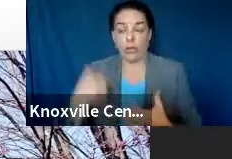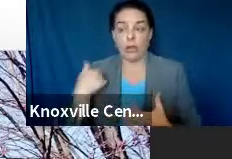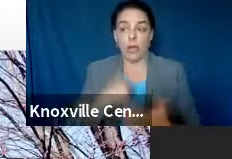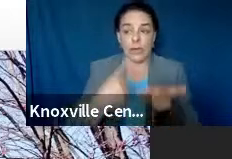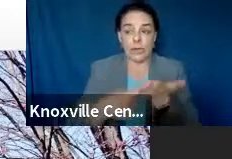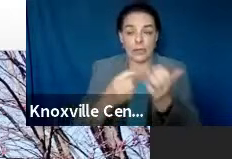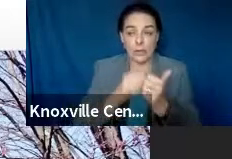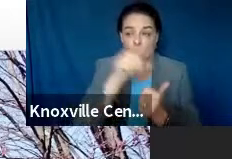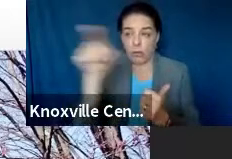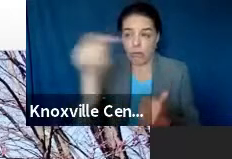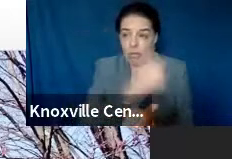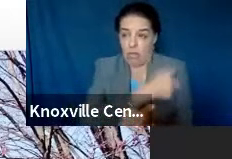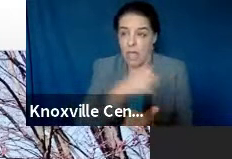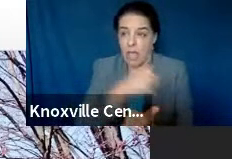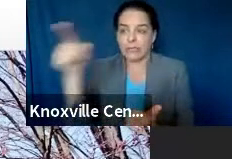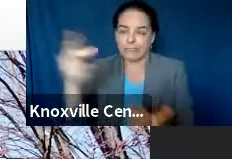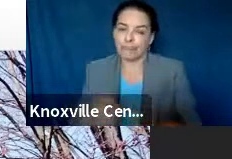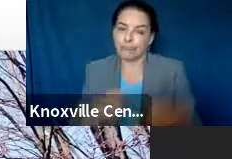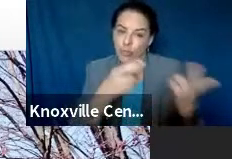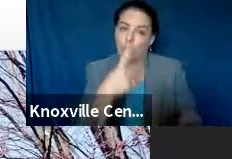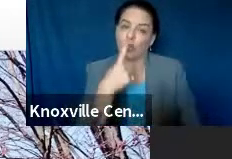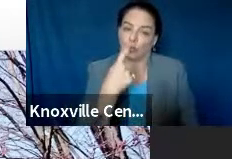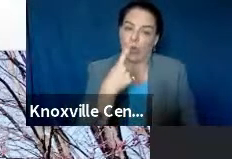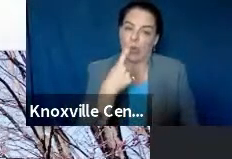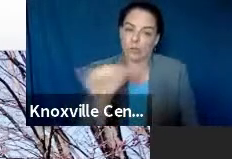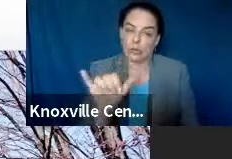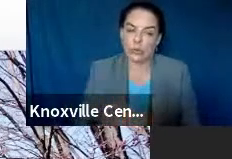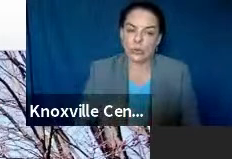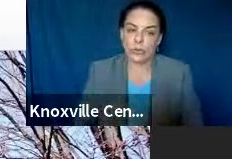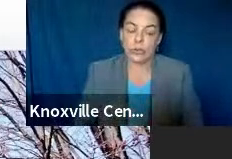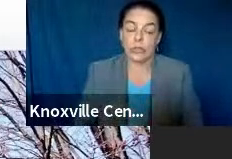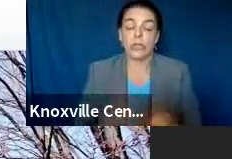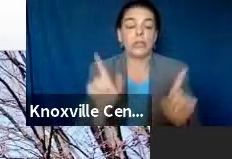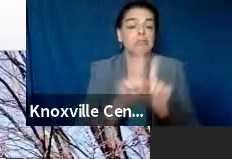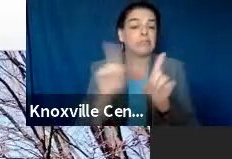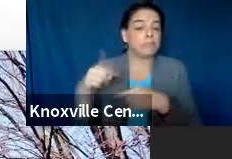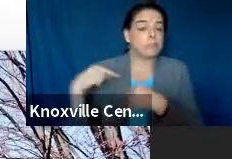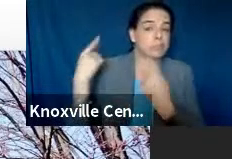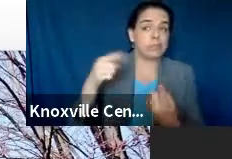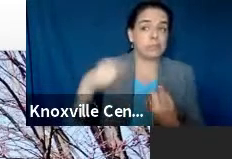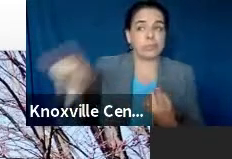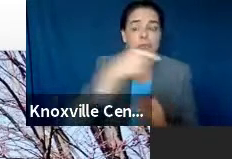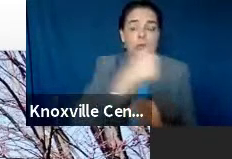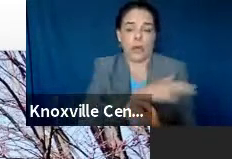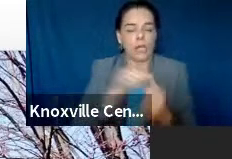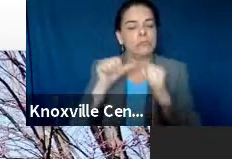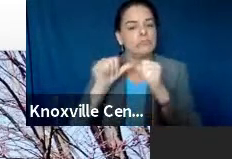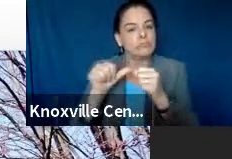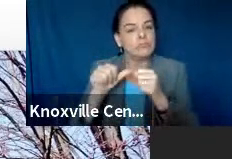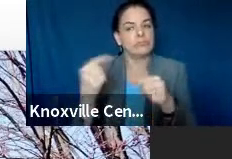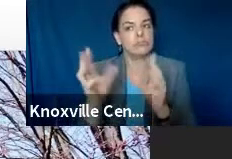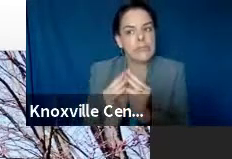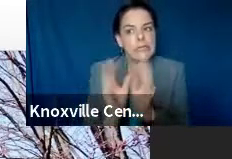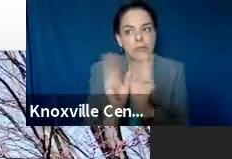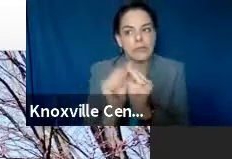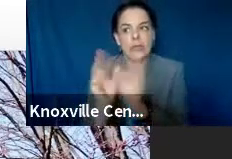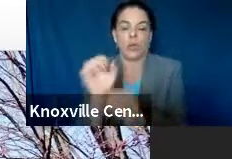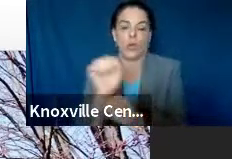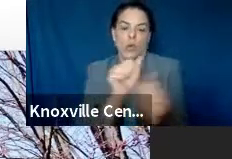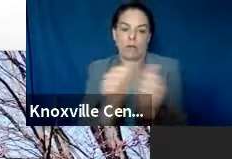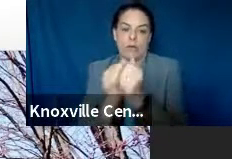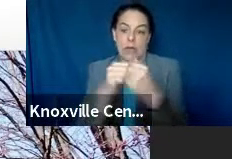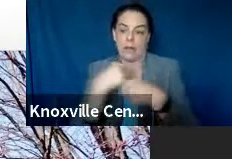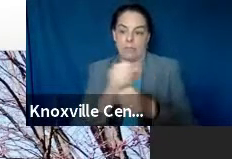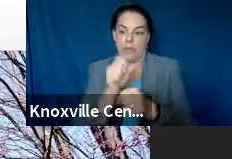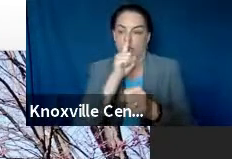that this benchmark be represented as red. As always, the hospital systems continue to meet routinely, work together, ensure that no system